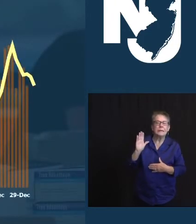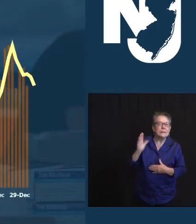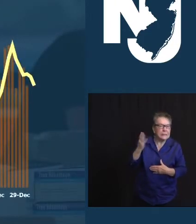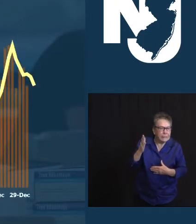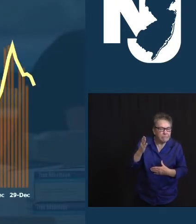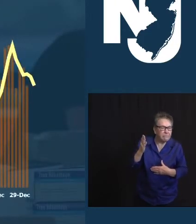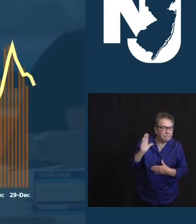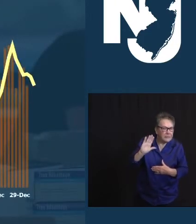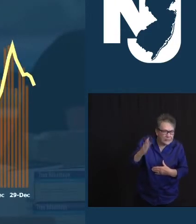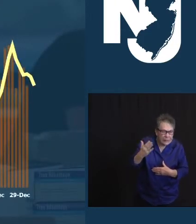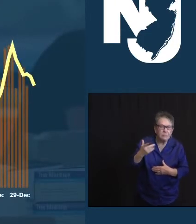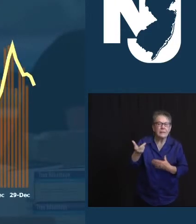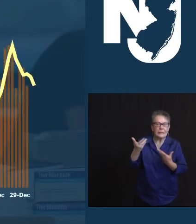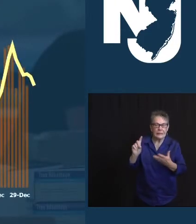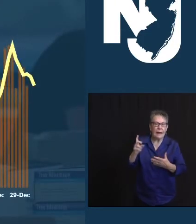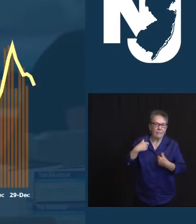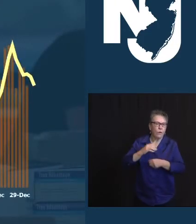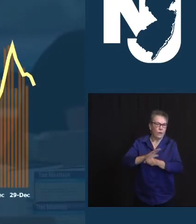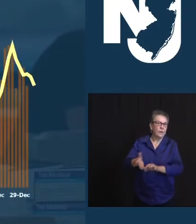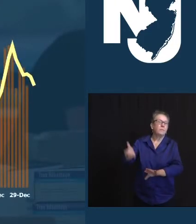the